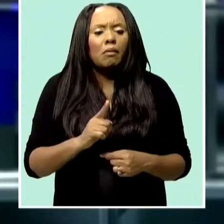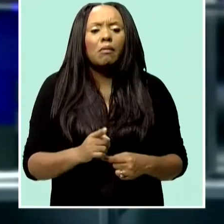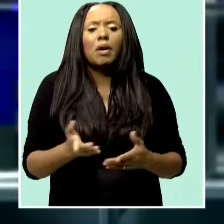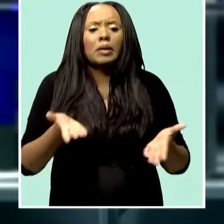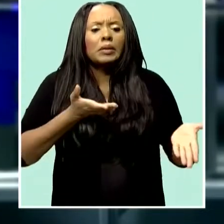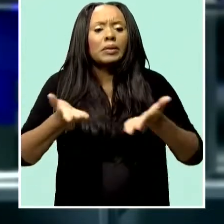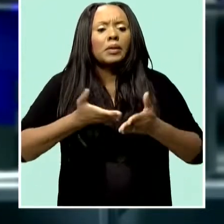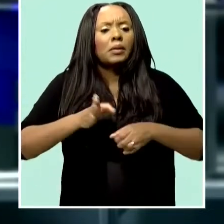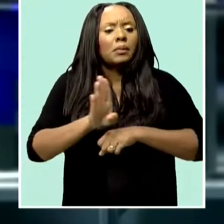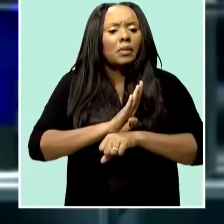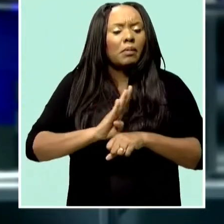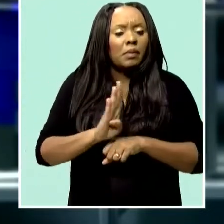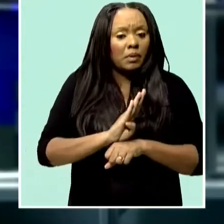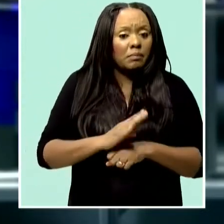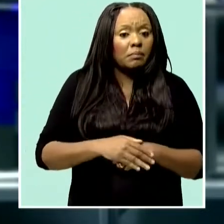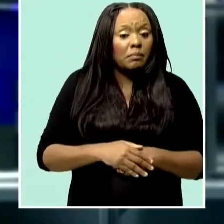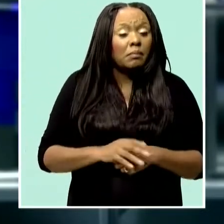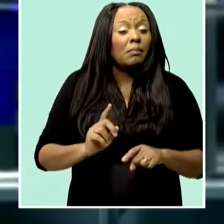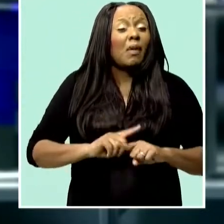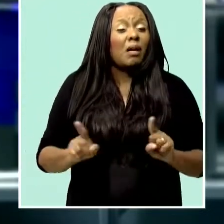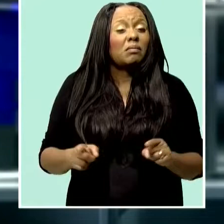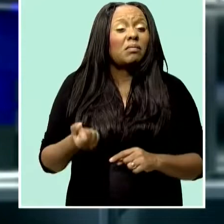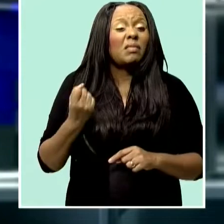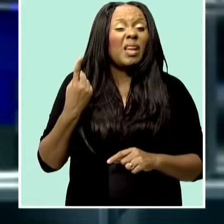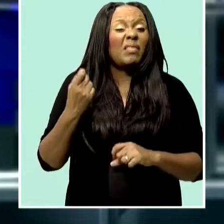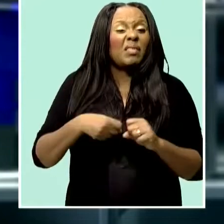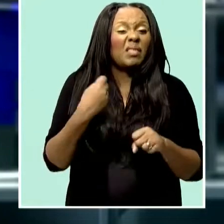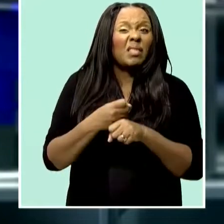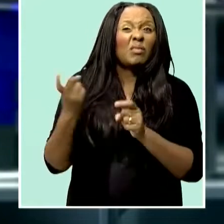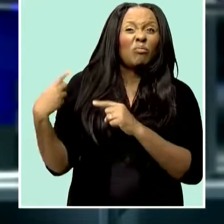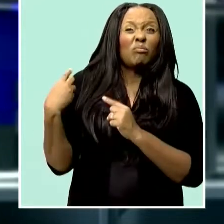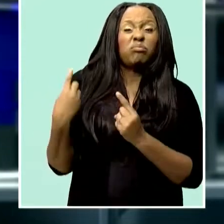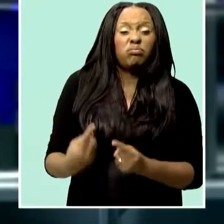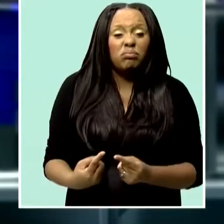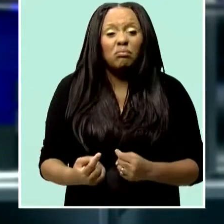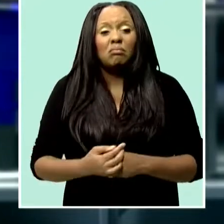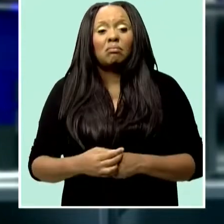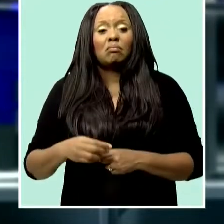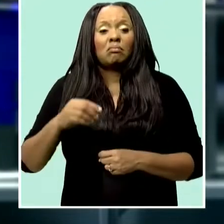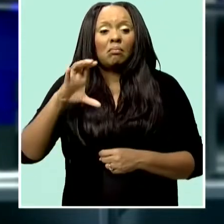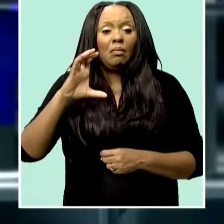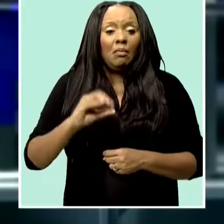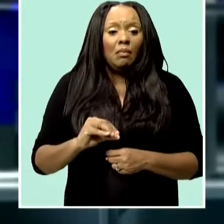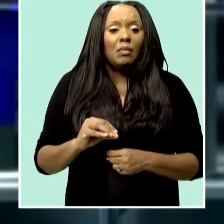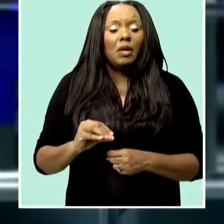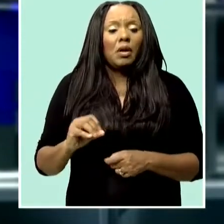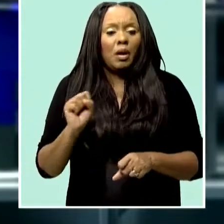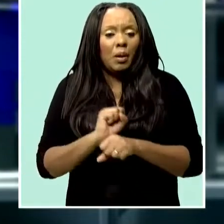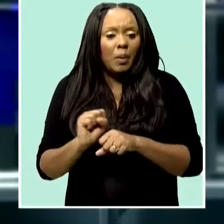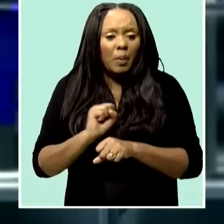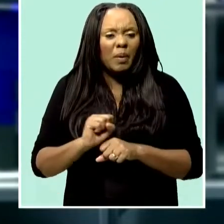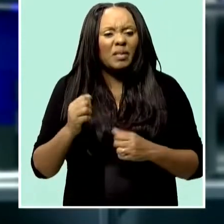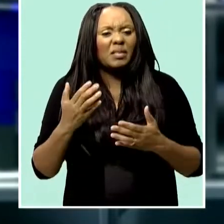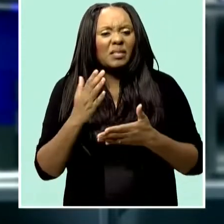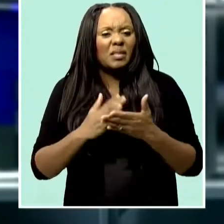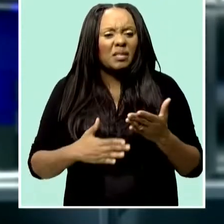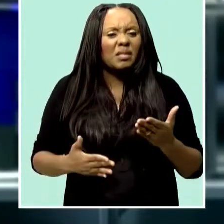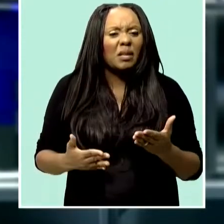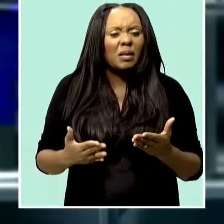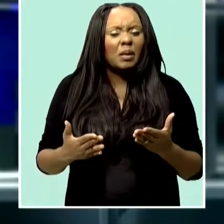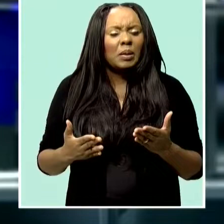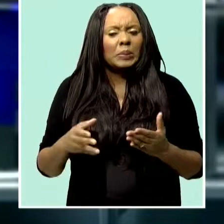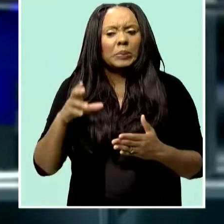well for the most part. However, over the last 11 years in particular, the company's operation presented what she called some